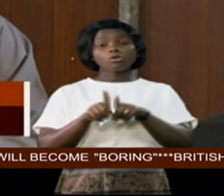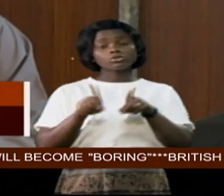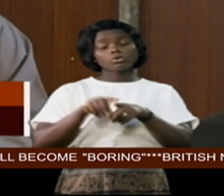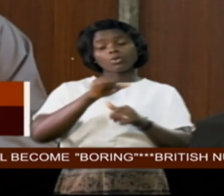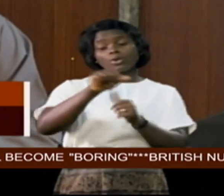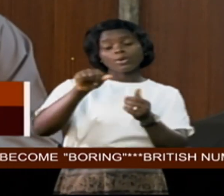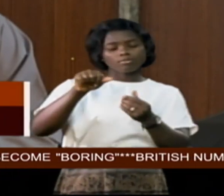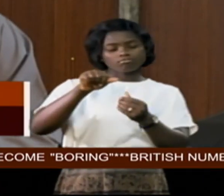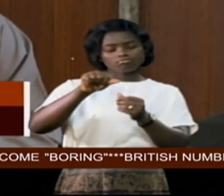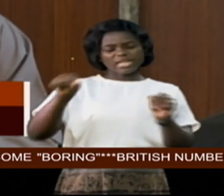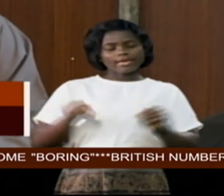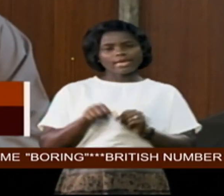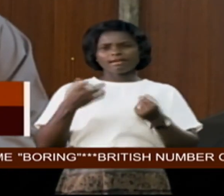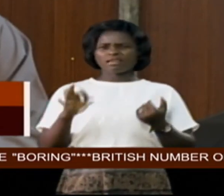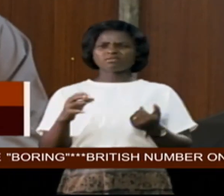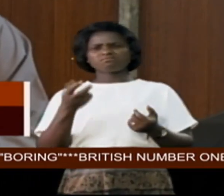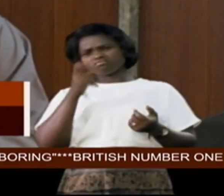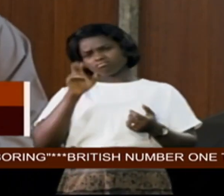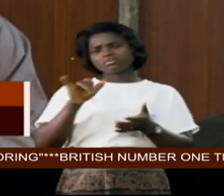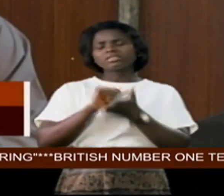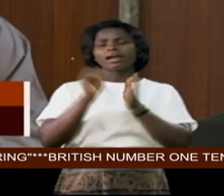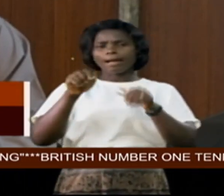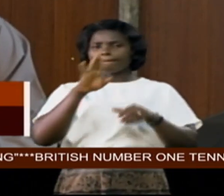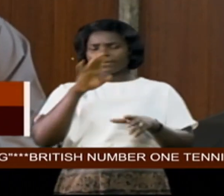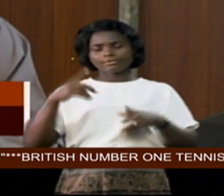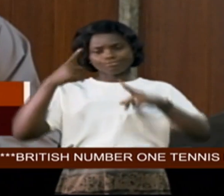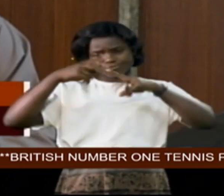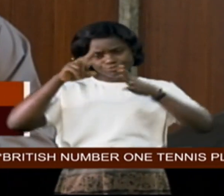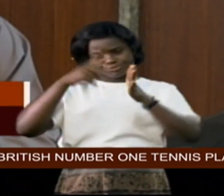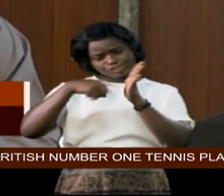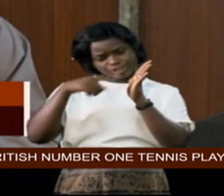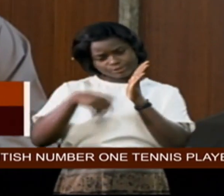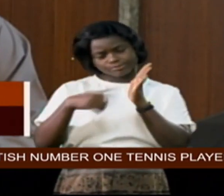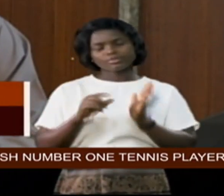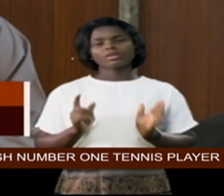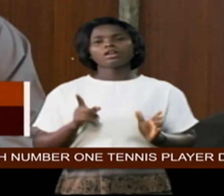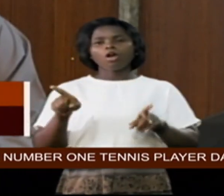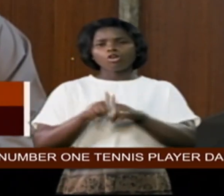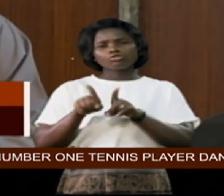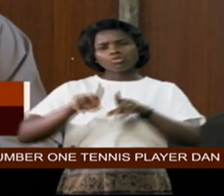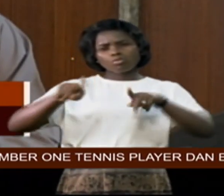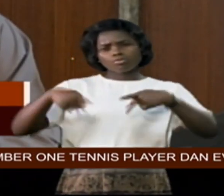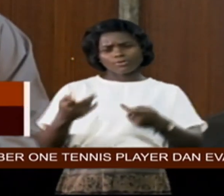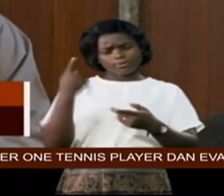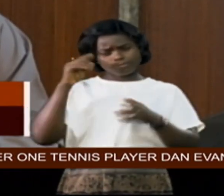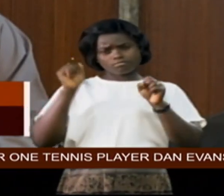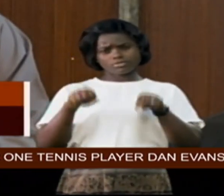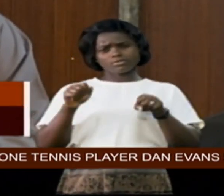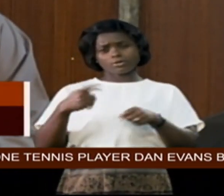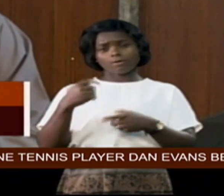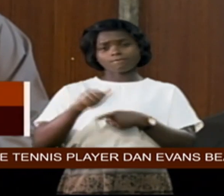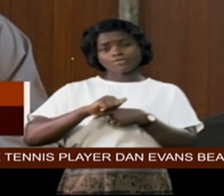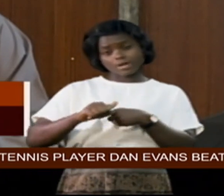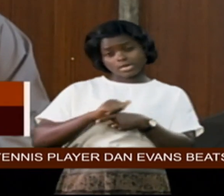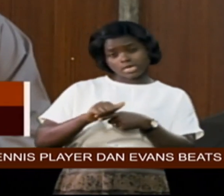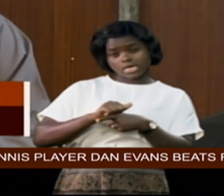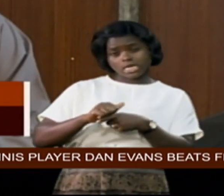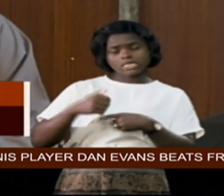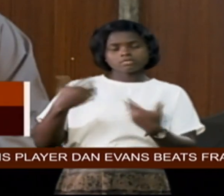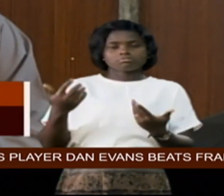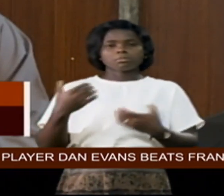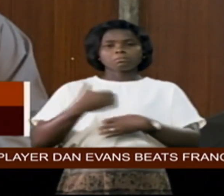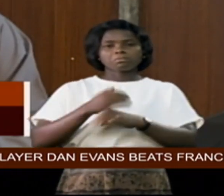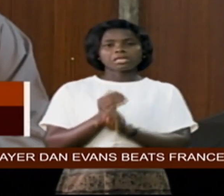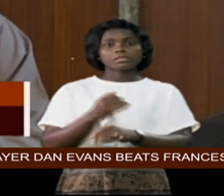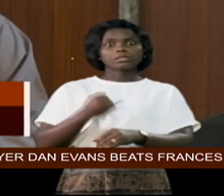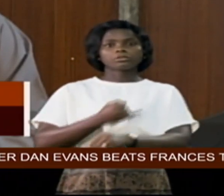which shall be checked. And we also provide for the possibility of training, setting up institutions, and also